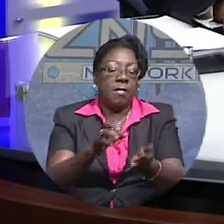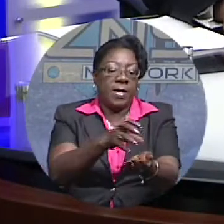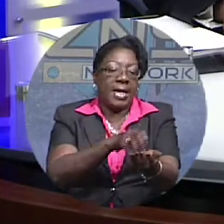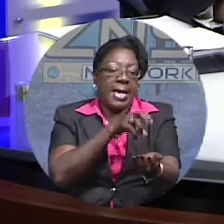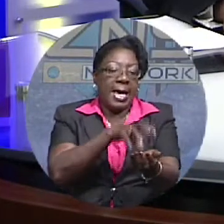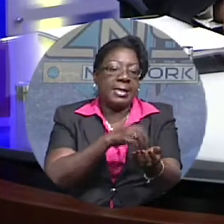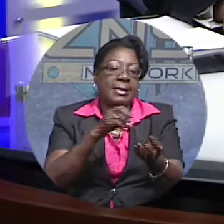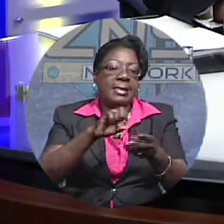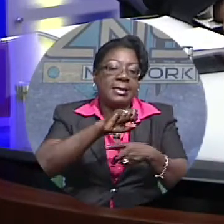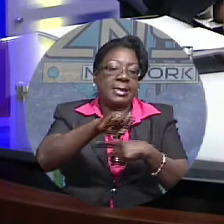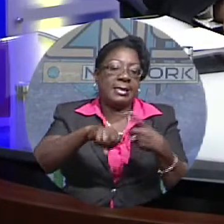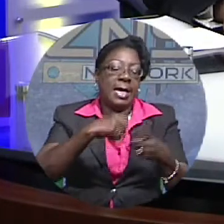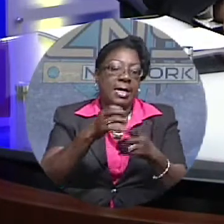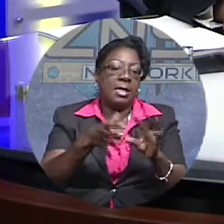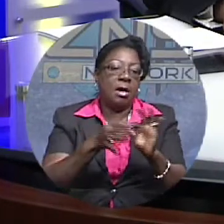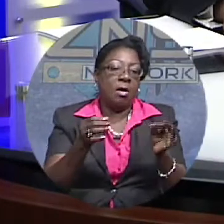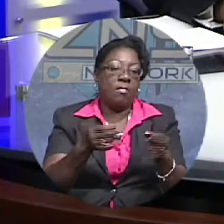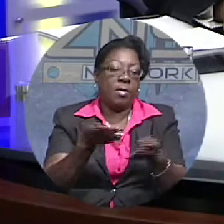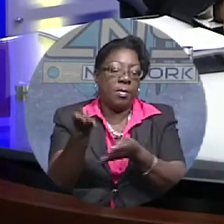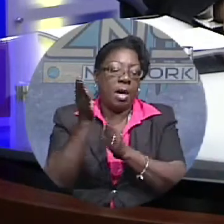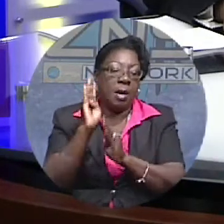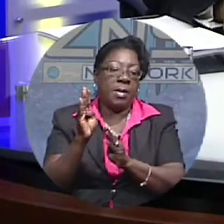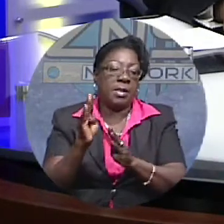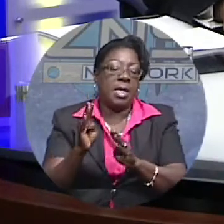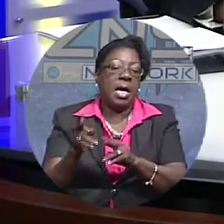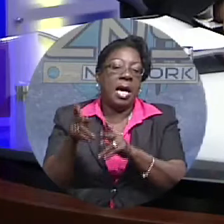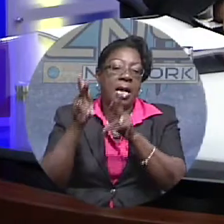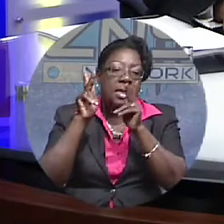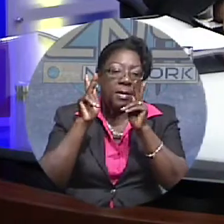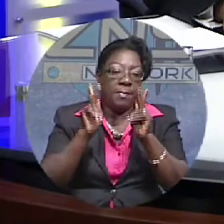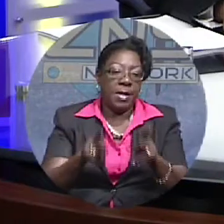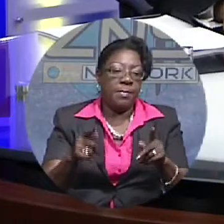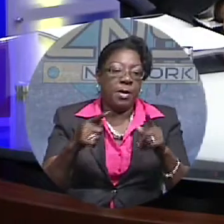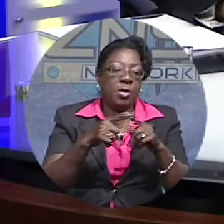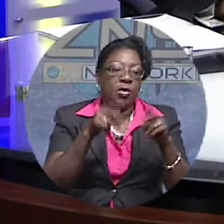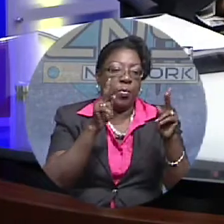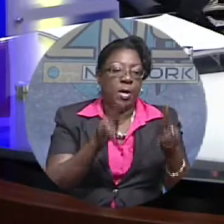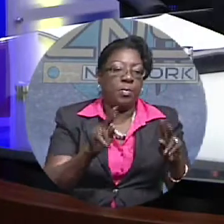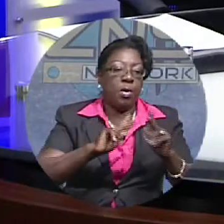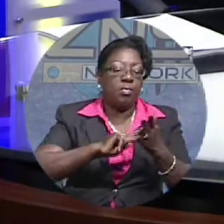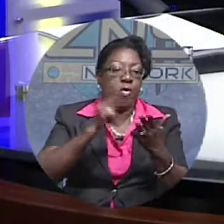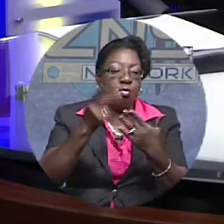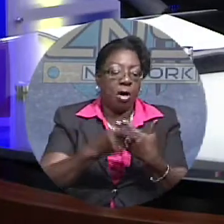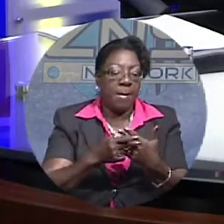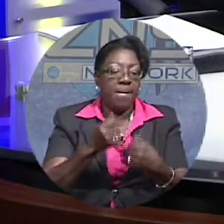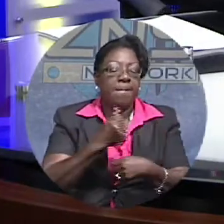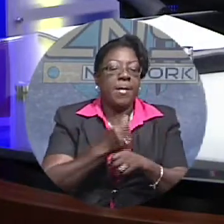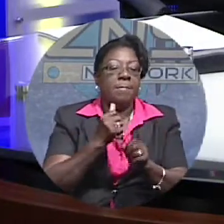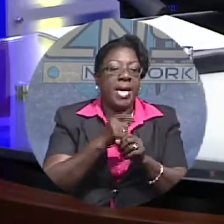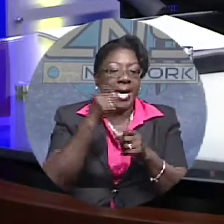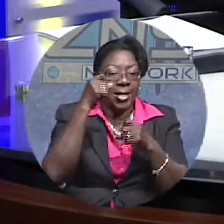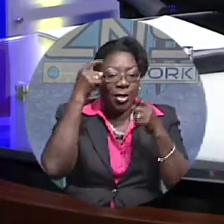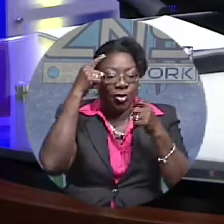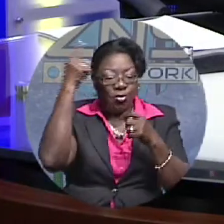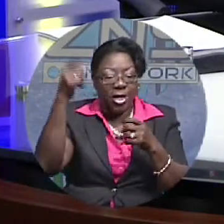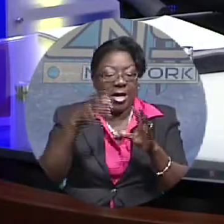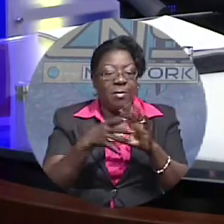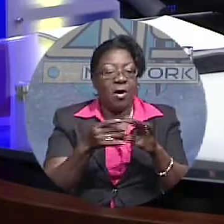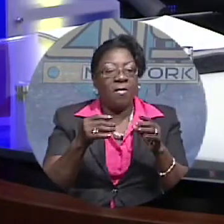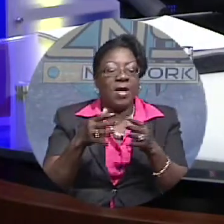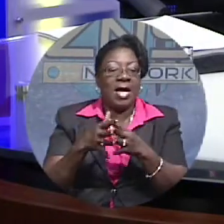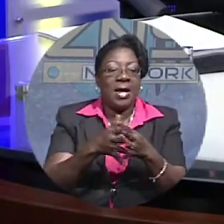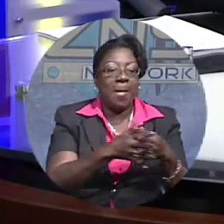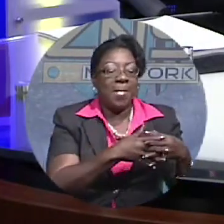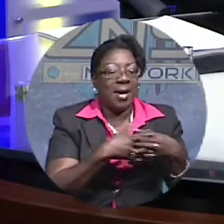of the Bahamas and the People-to-People program of the Ministry of Tourism collaborating to make the dreams of an American couple a reality. Carla